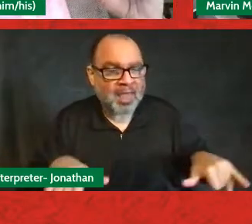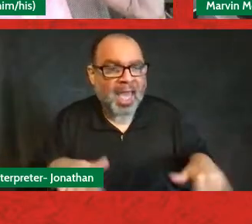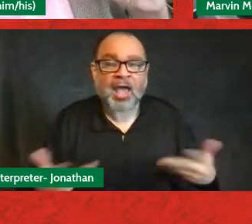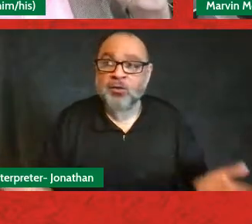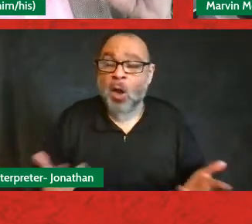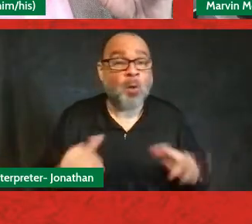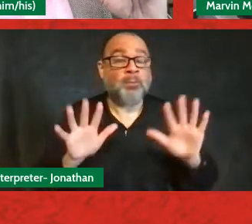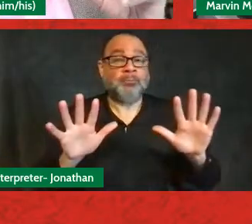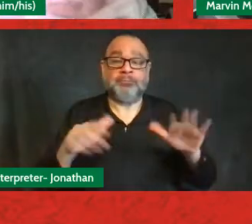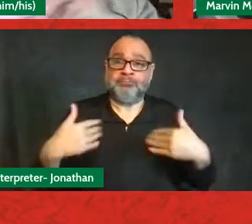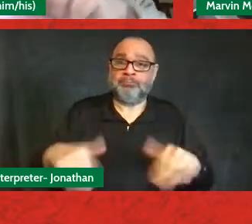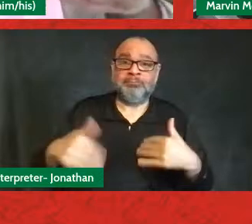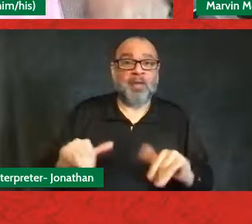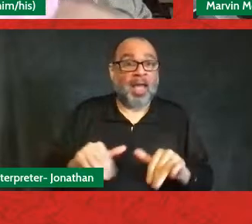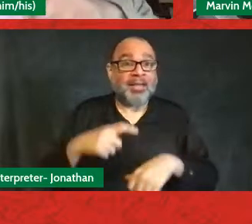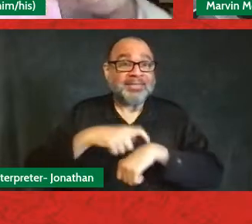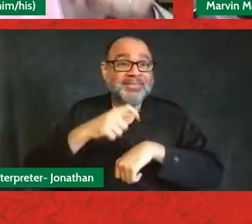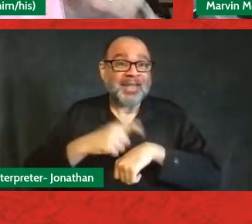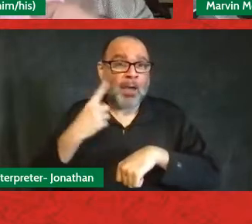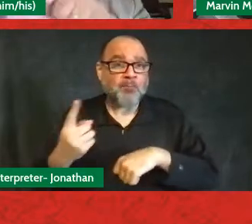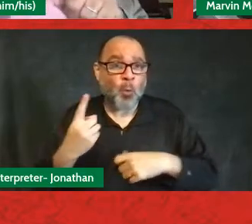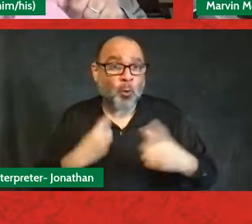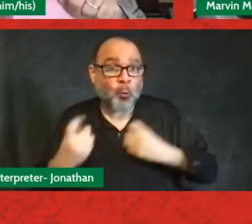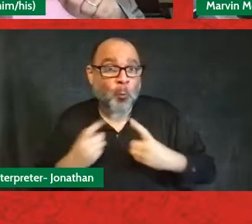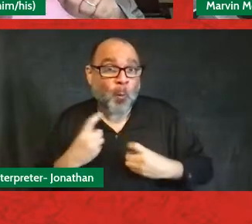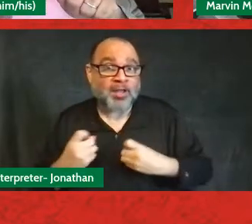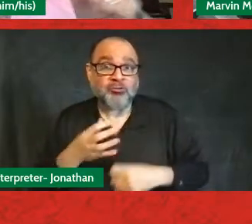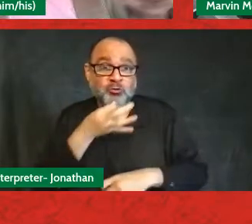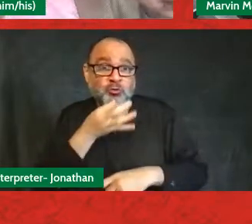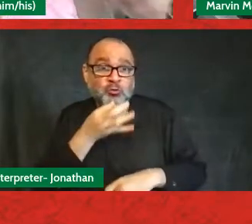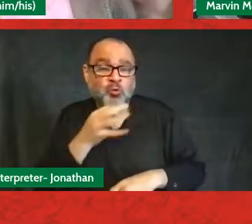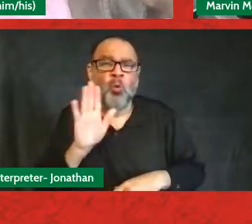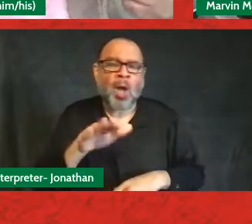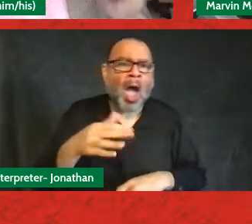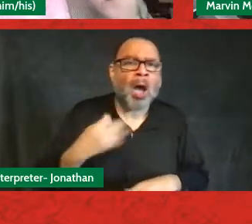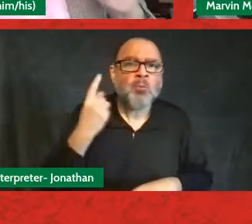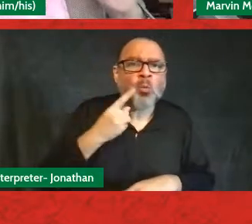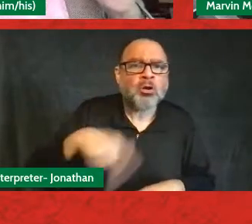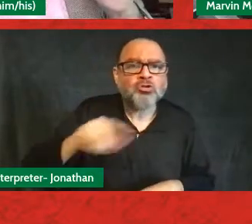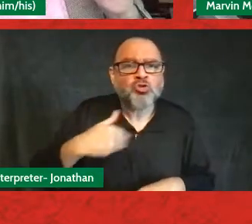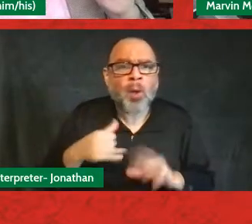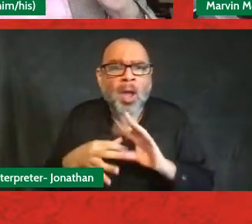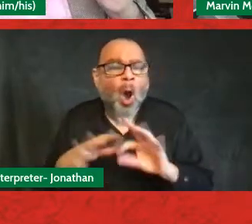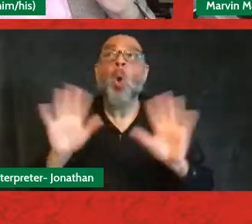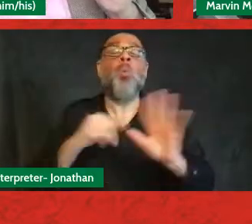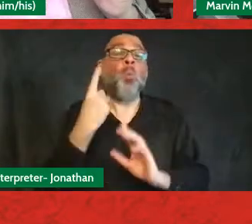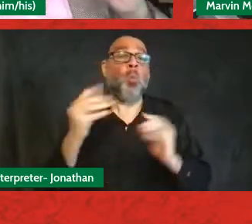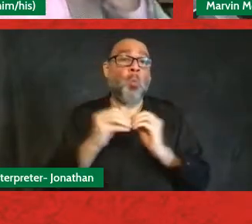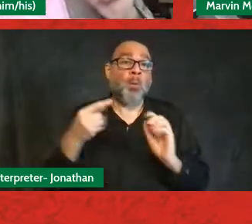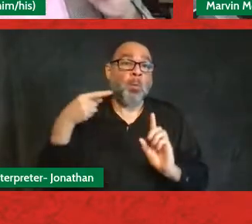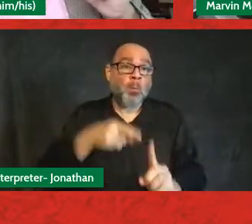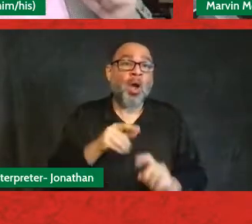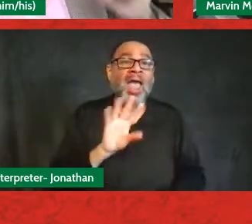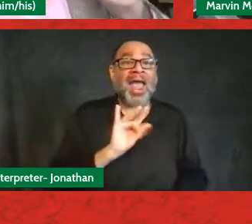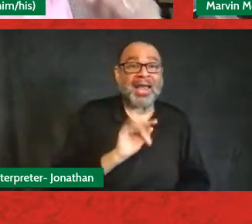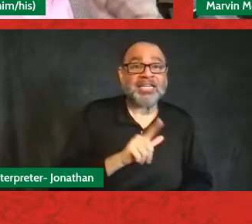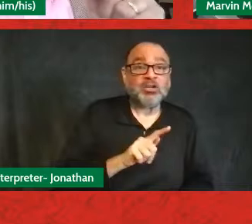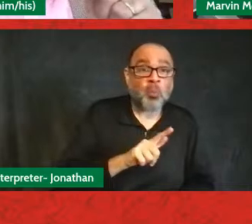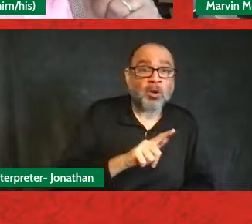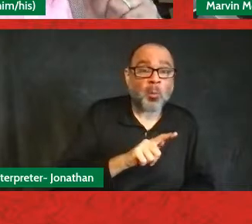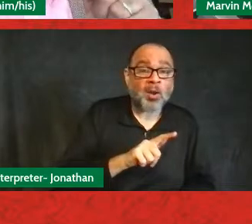want to know, are there things you want to talk about that we, oh, and I have one more point. So we have 1821, 2021. In the middle,